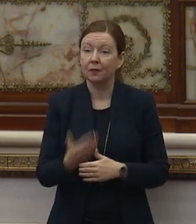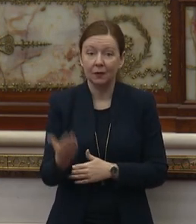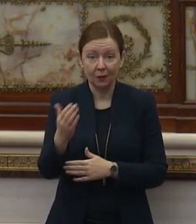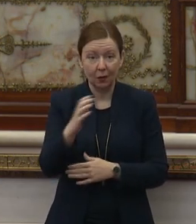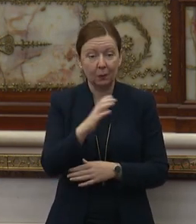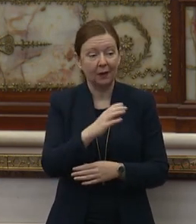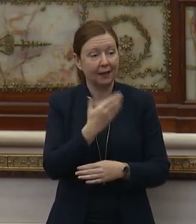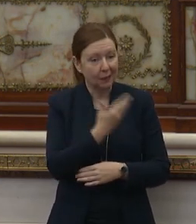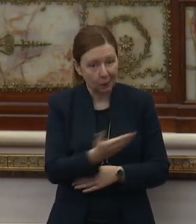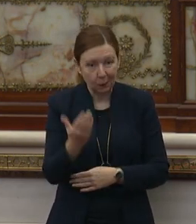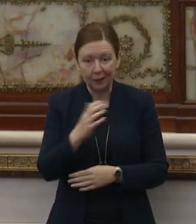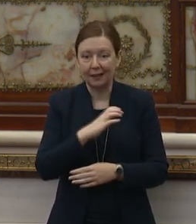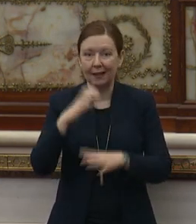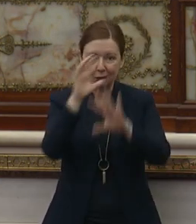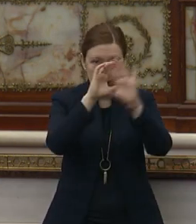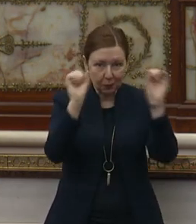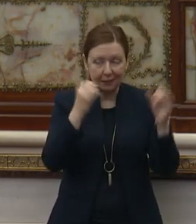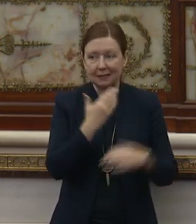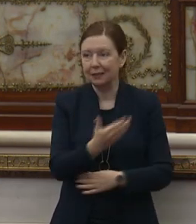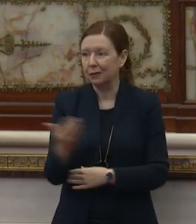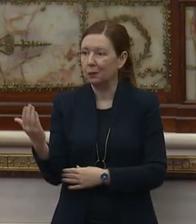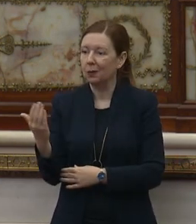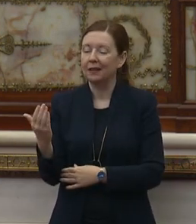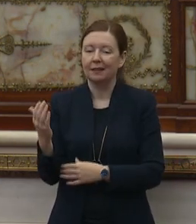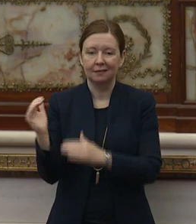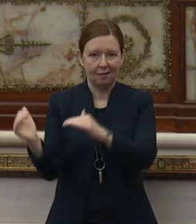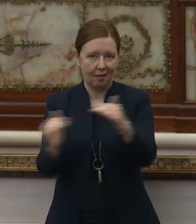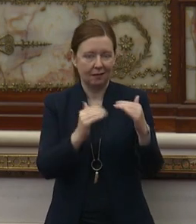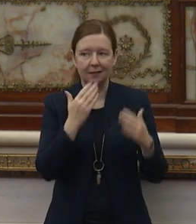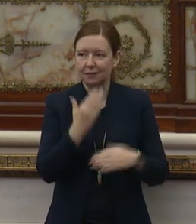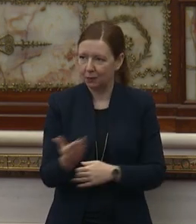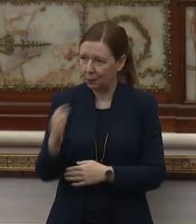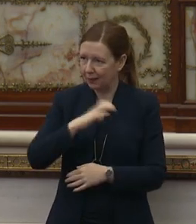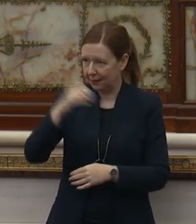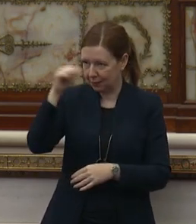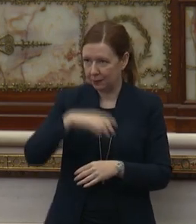Good morning. Good morning, Council President. Good morning, colleagues. Good morning, Councilman.